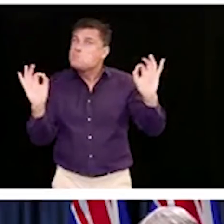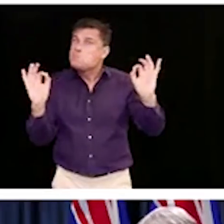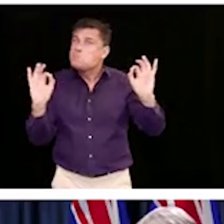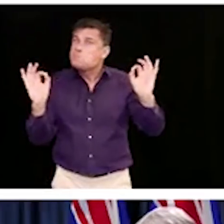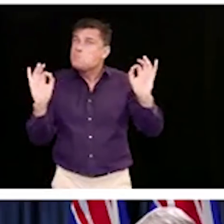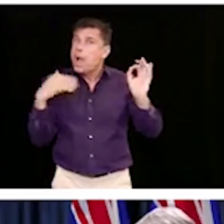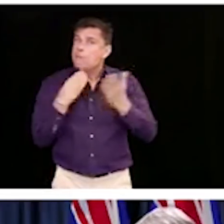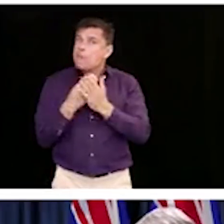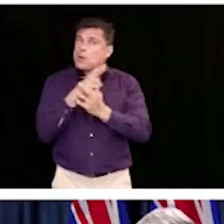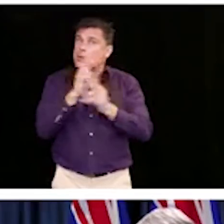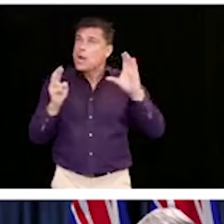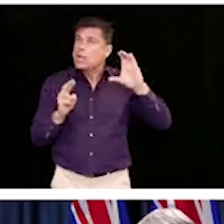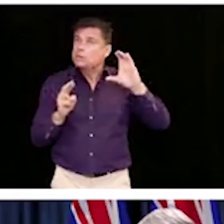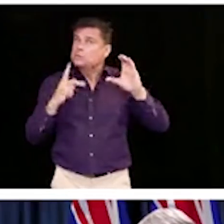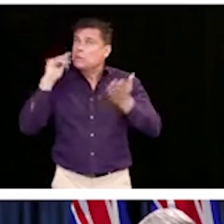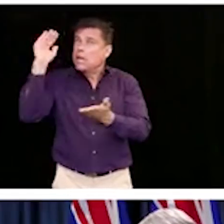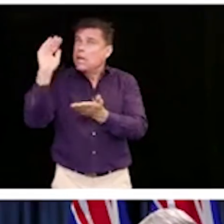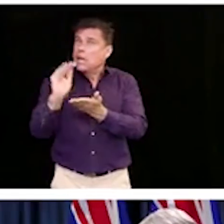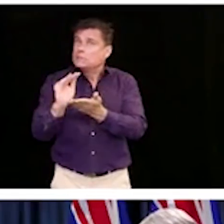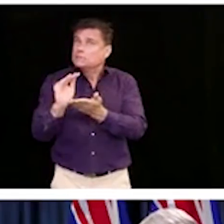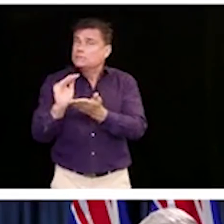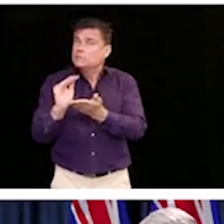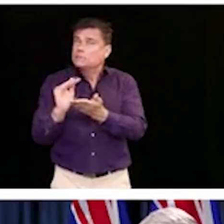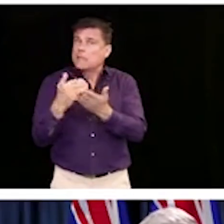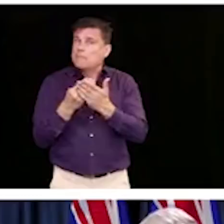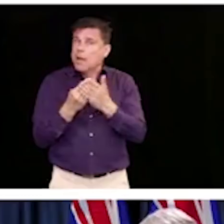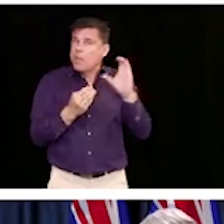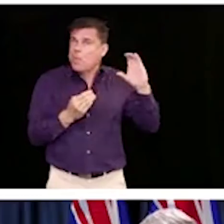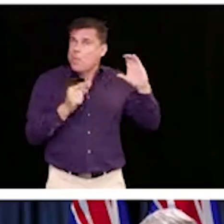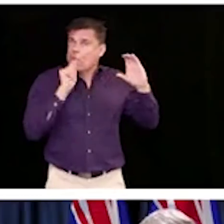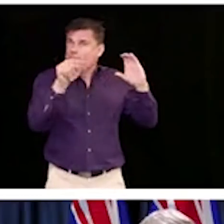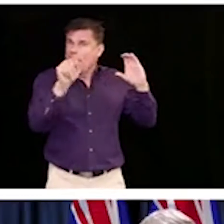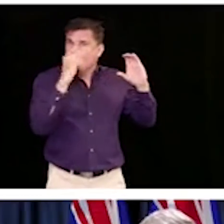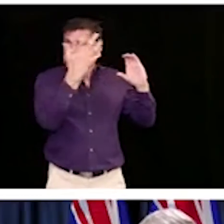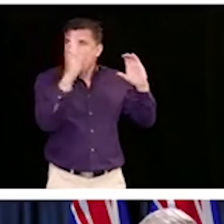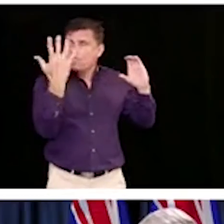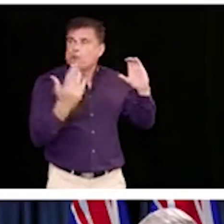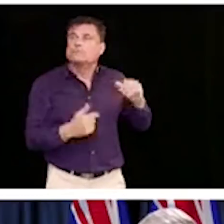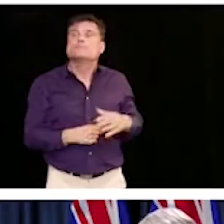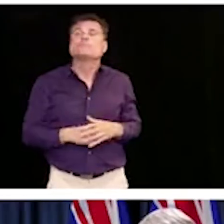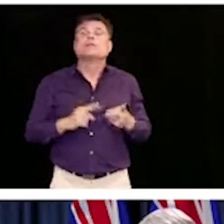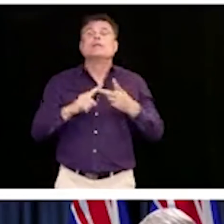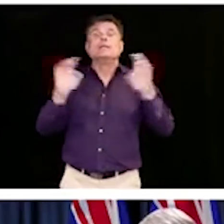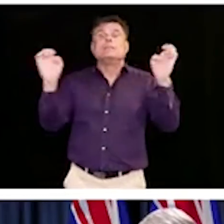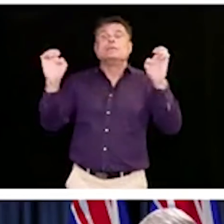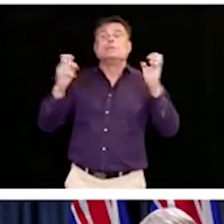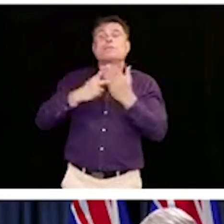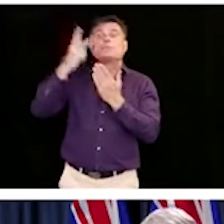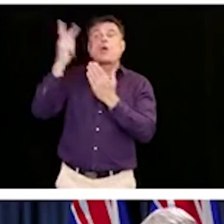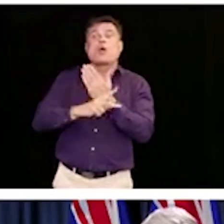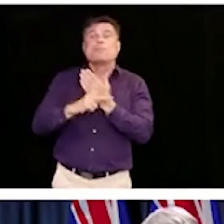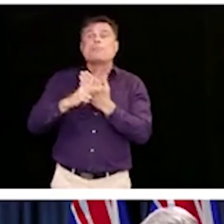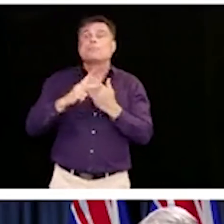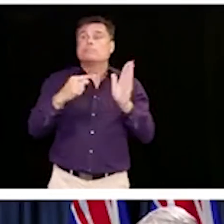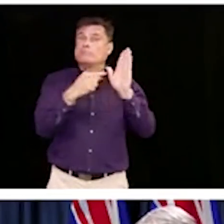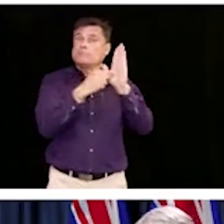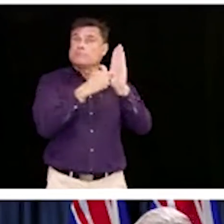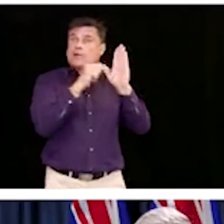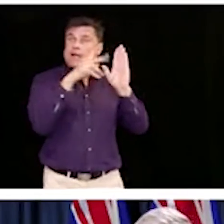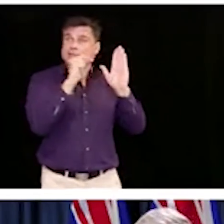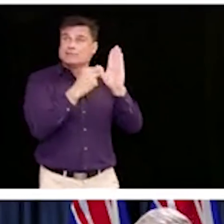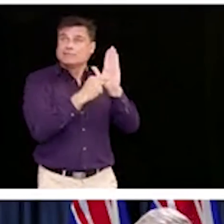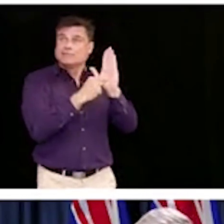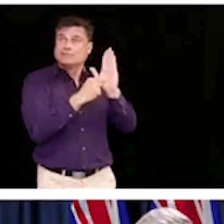well within the budget that is put aside. Under the Emergency Program Act, we do expect that statutory spending will